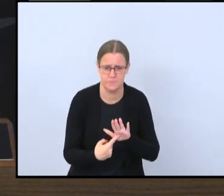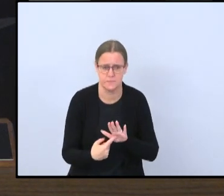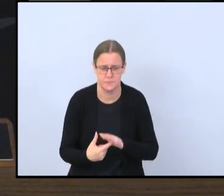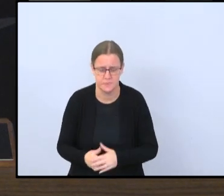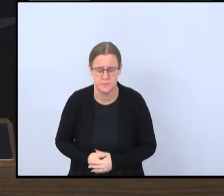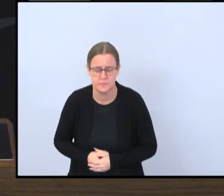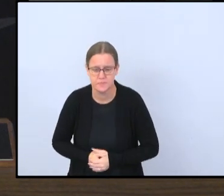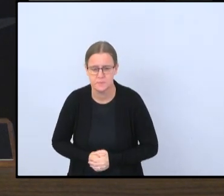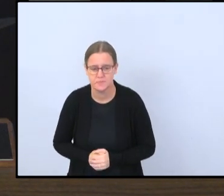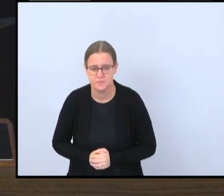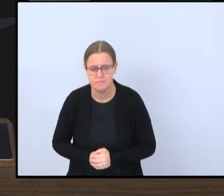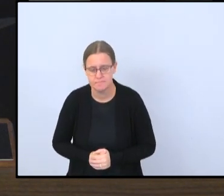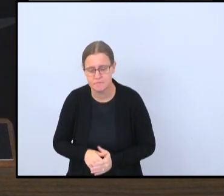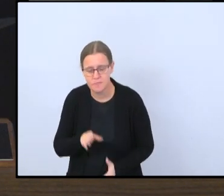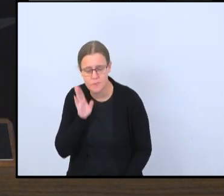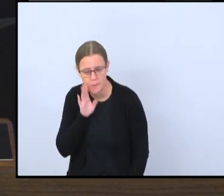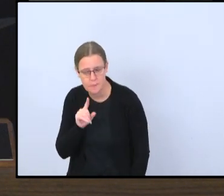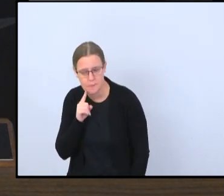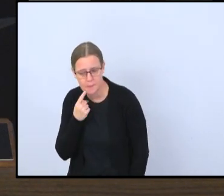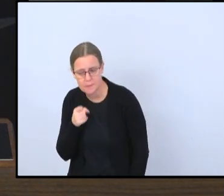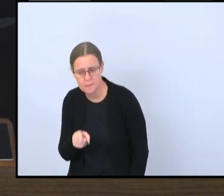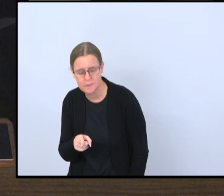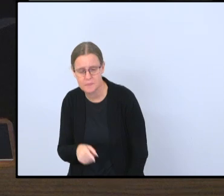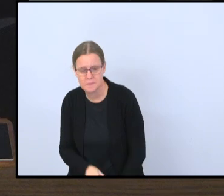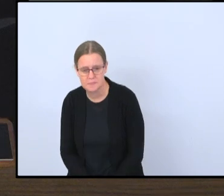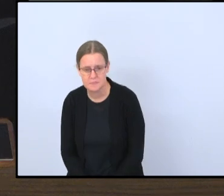board, and you will be missed.